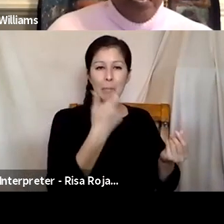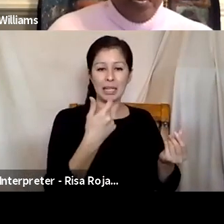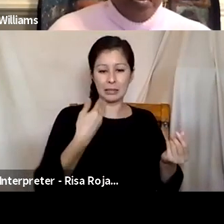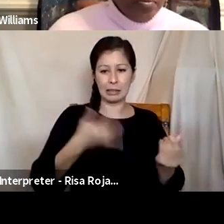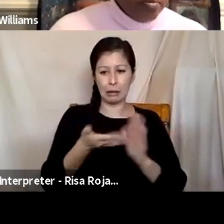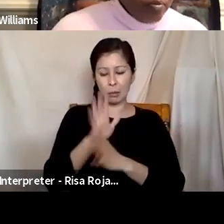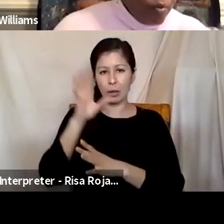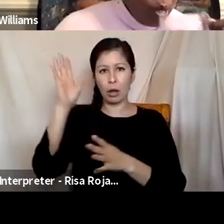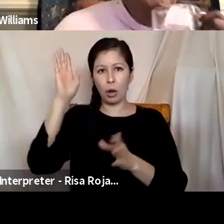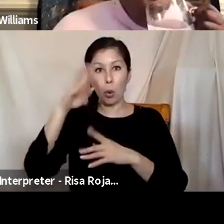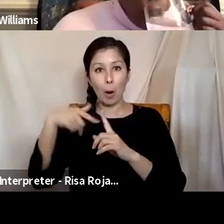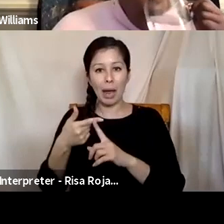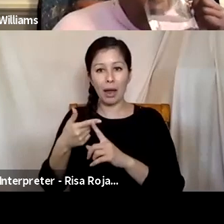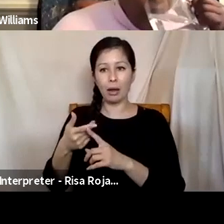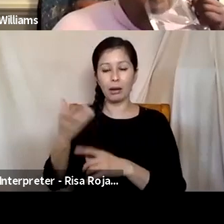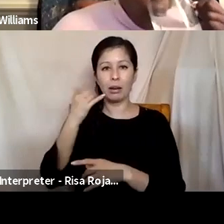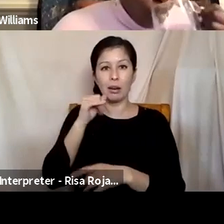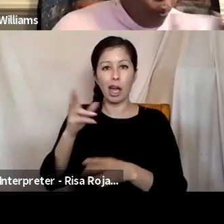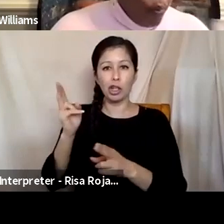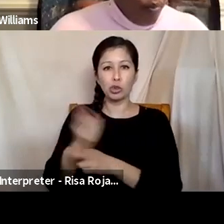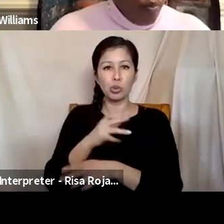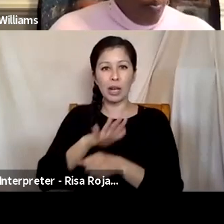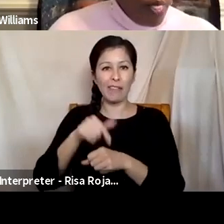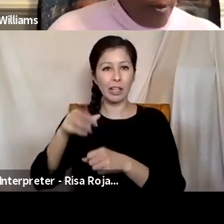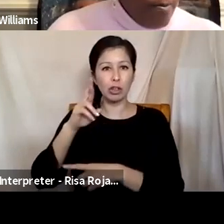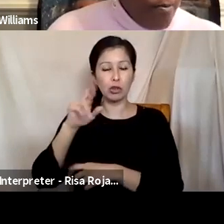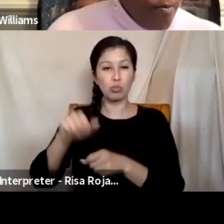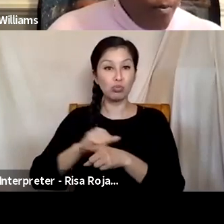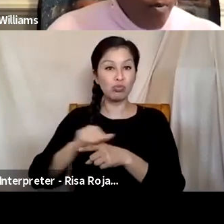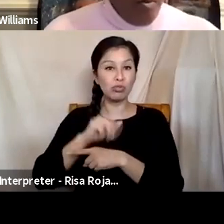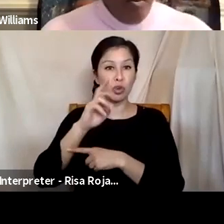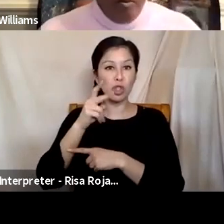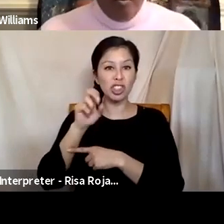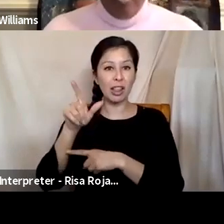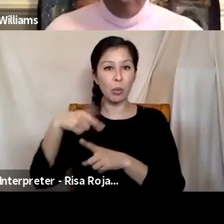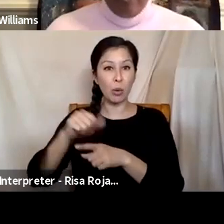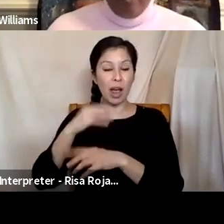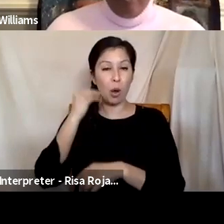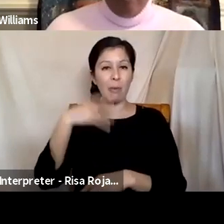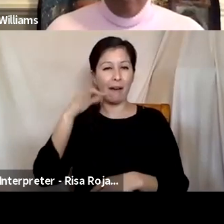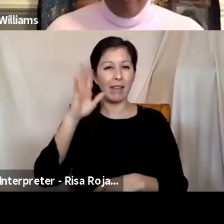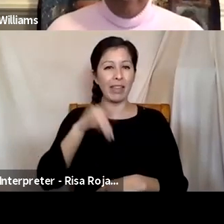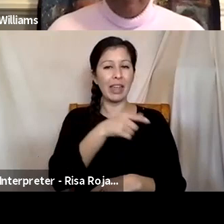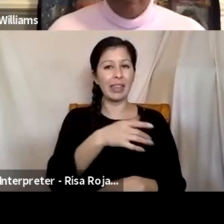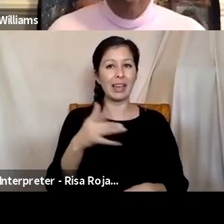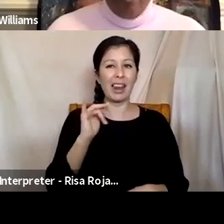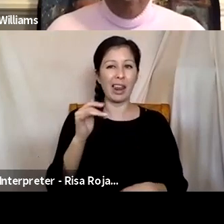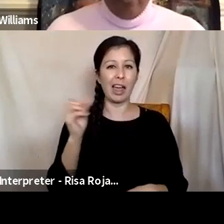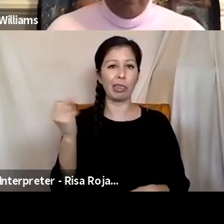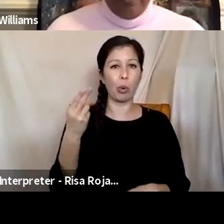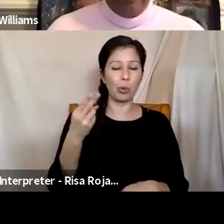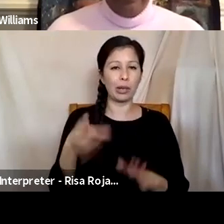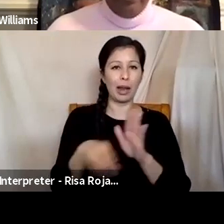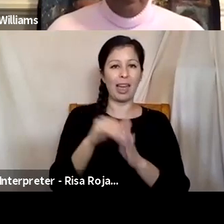it and they haven't used it enough in rehearsal when they're practicing at home. I find that they sort of throw it in at the